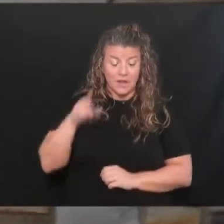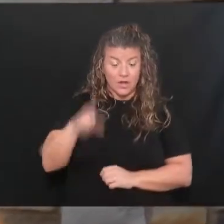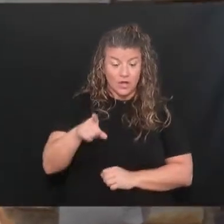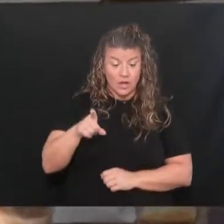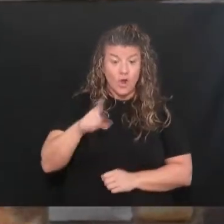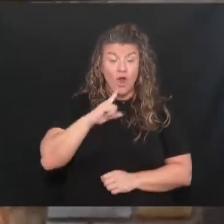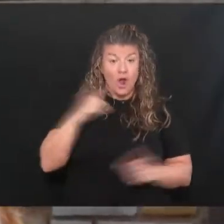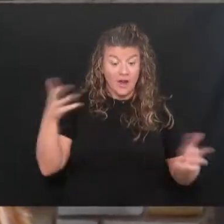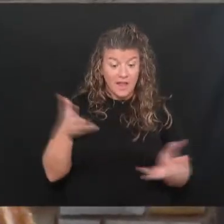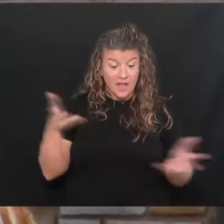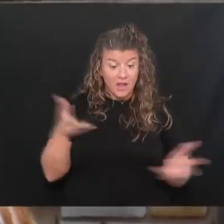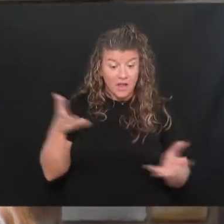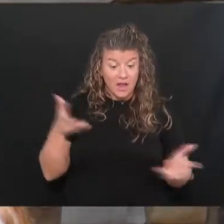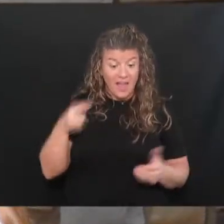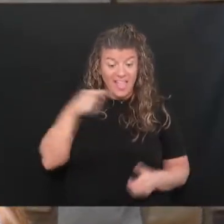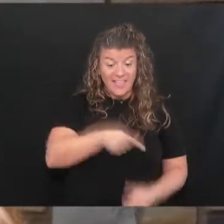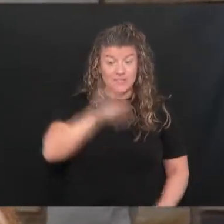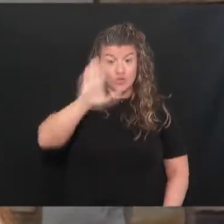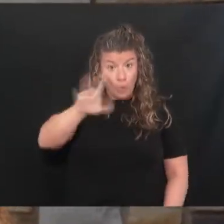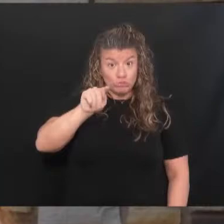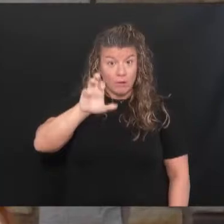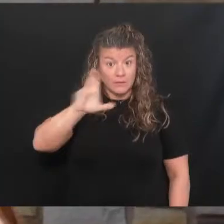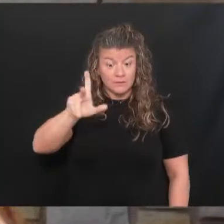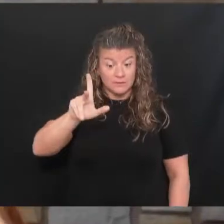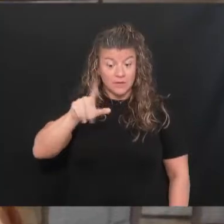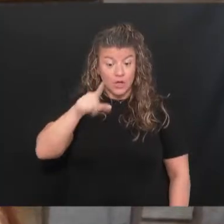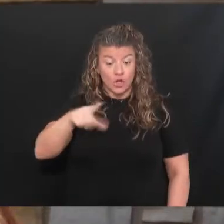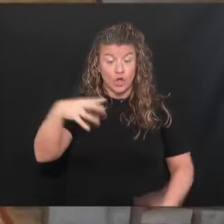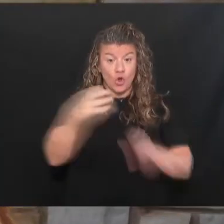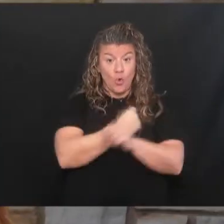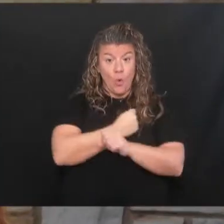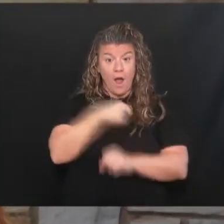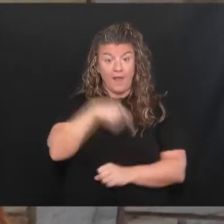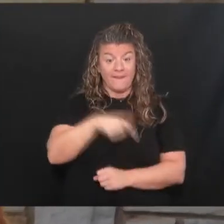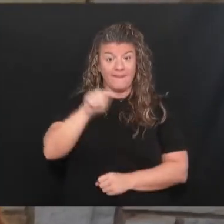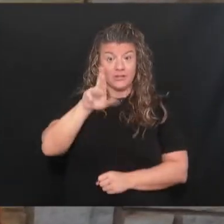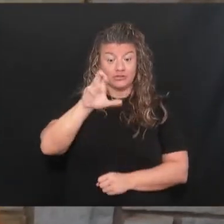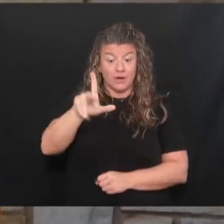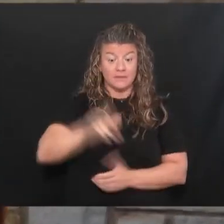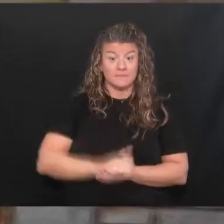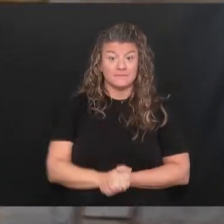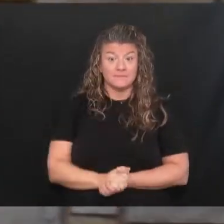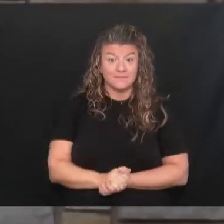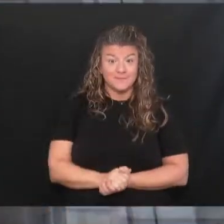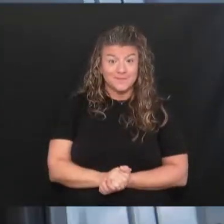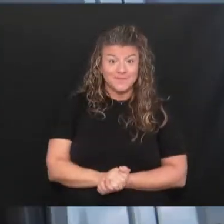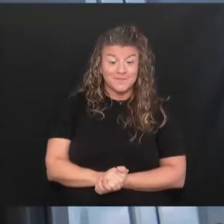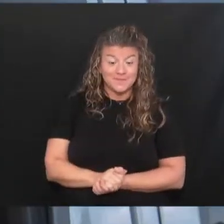here, this is yours. You won this in our drawing.